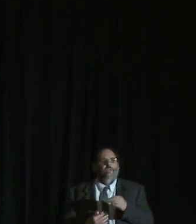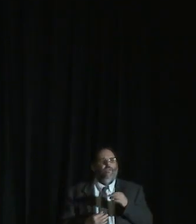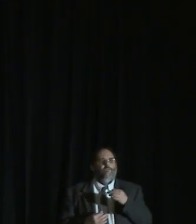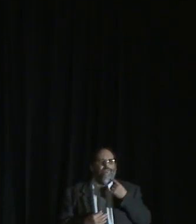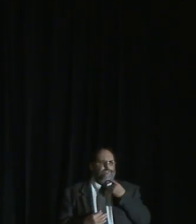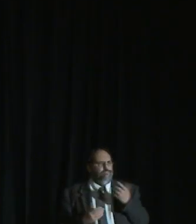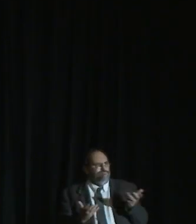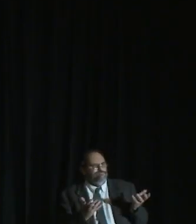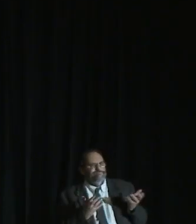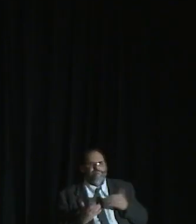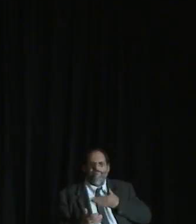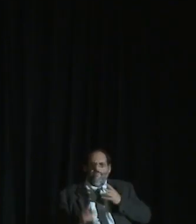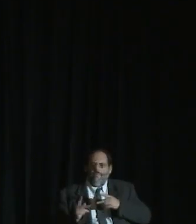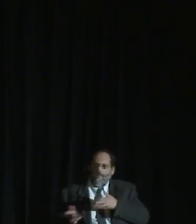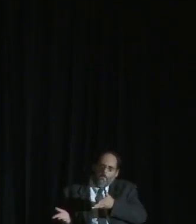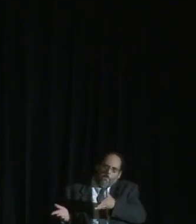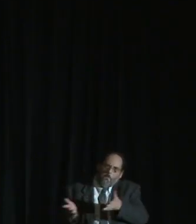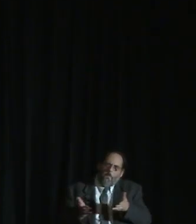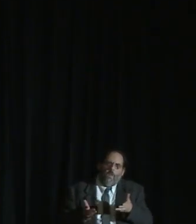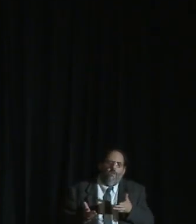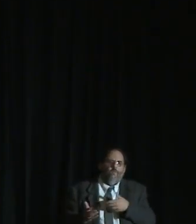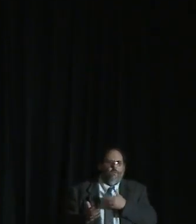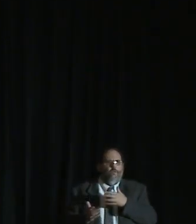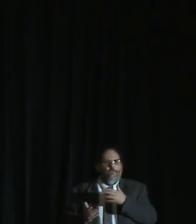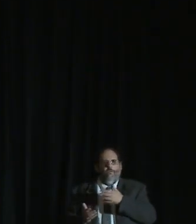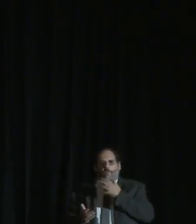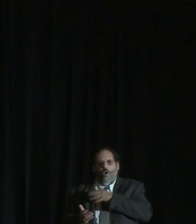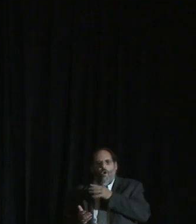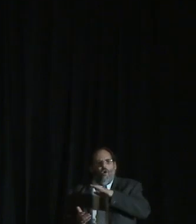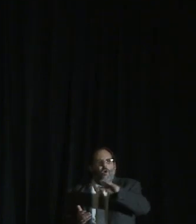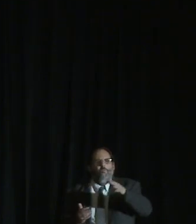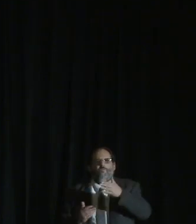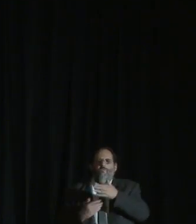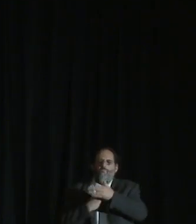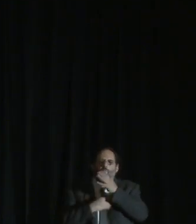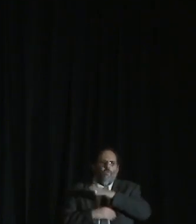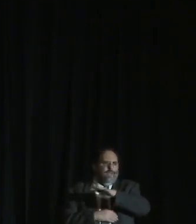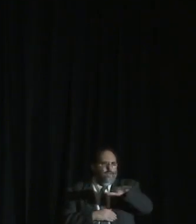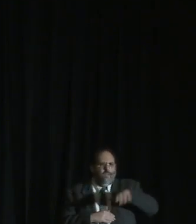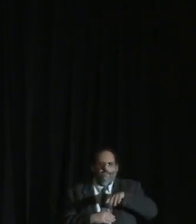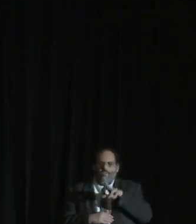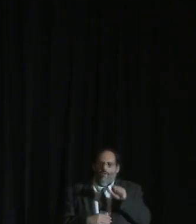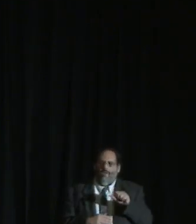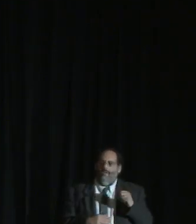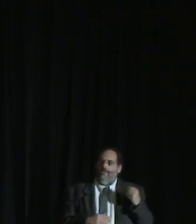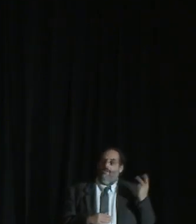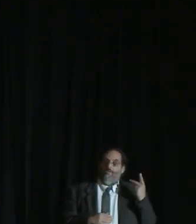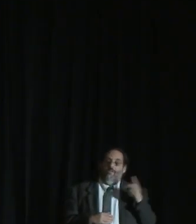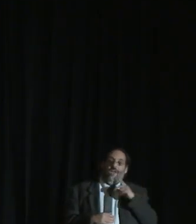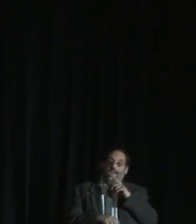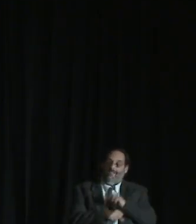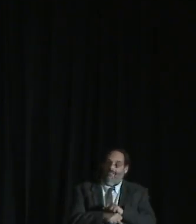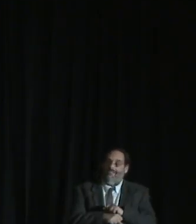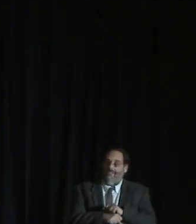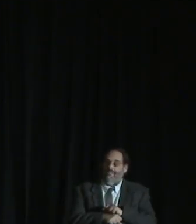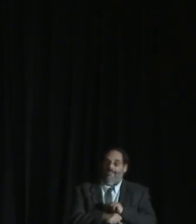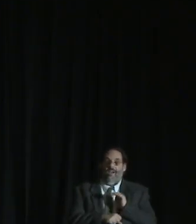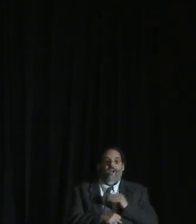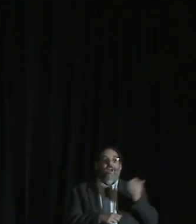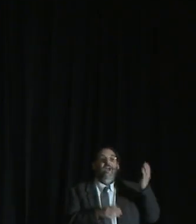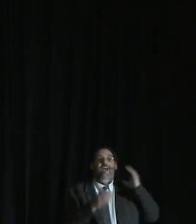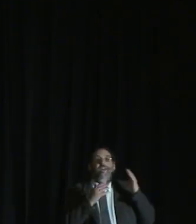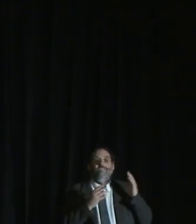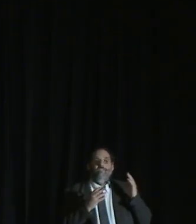recently, talking to young men from farms in rural parts of the country. And that we literally are our